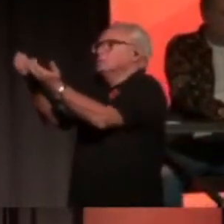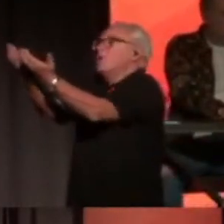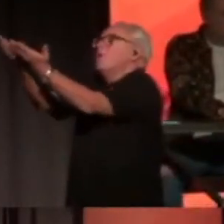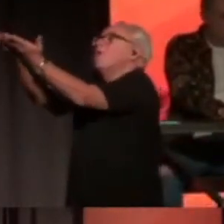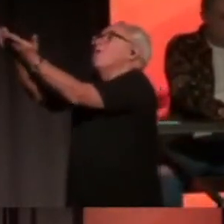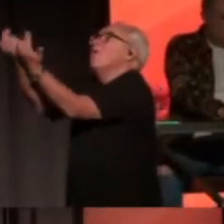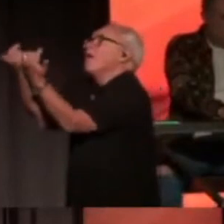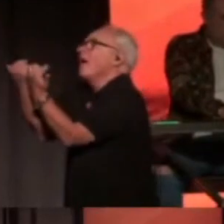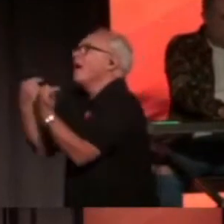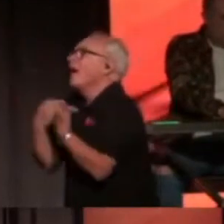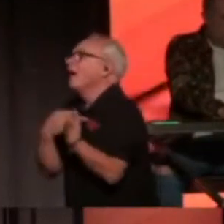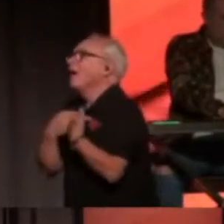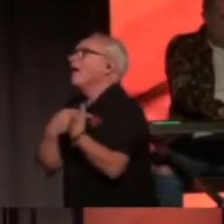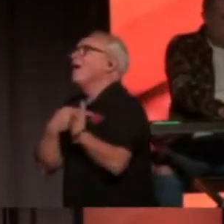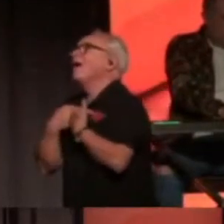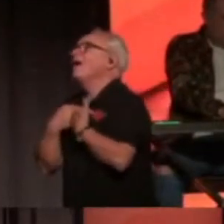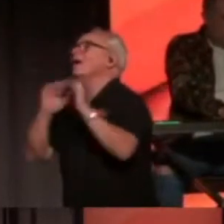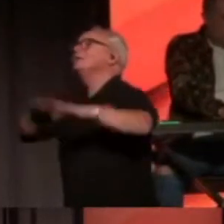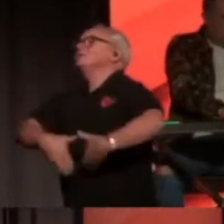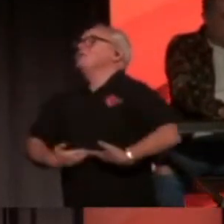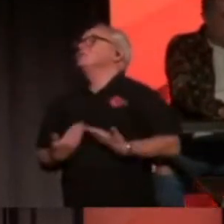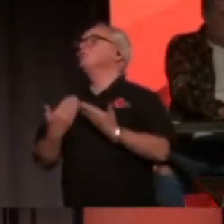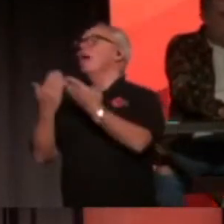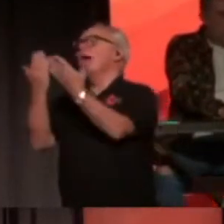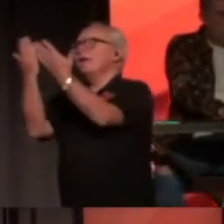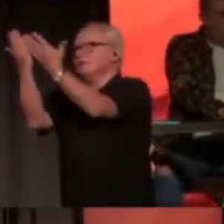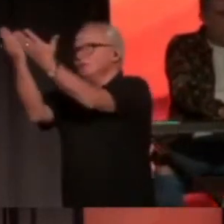Oh, yes, I